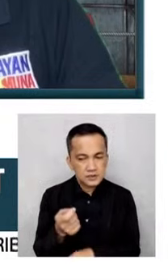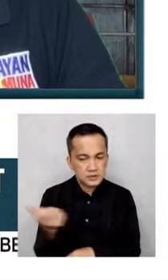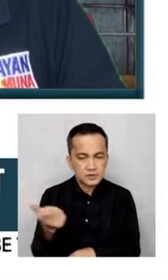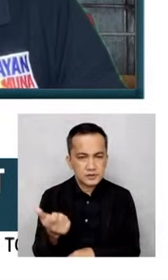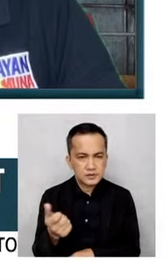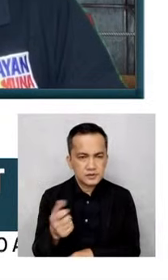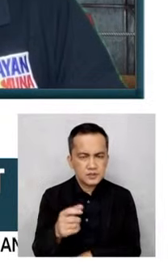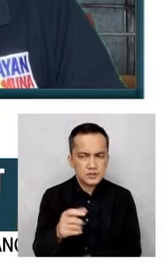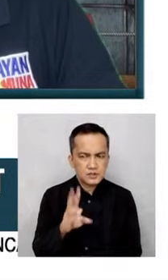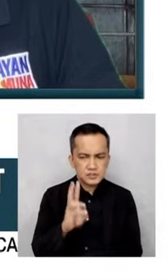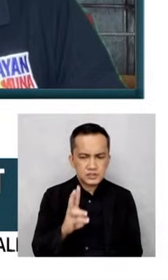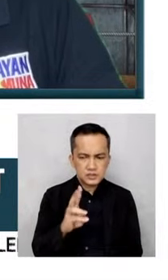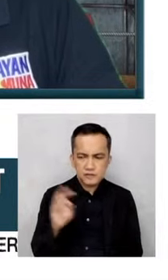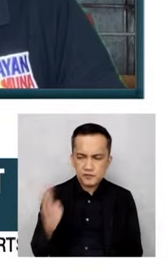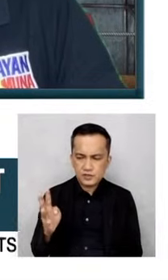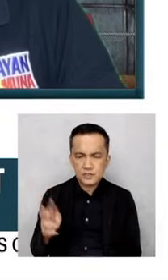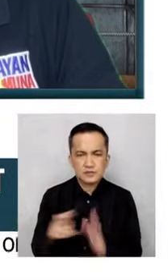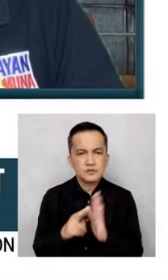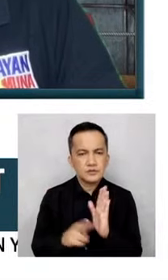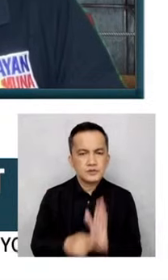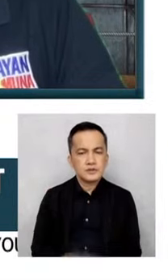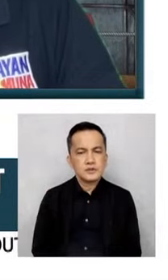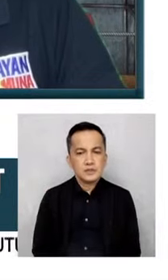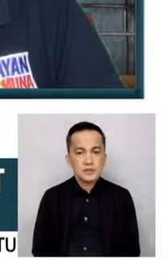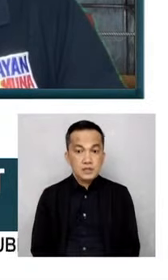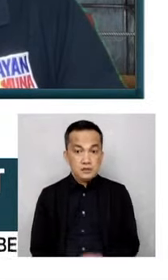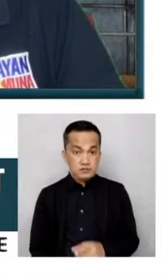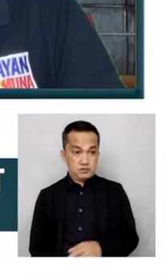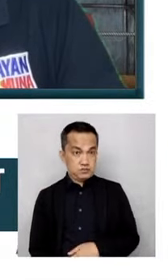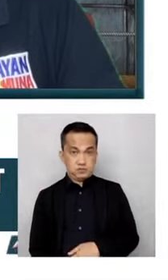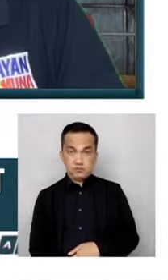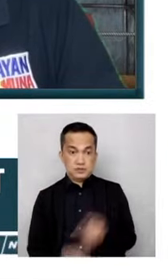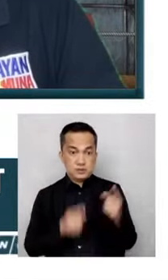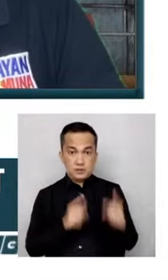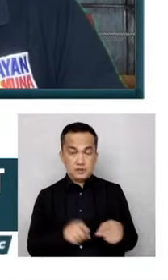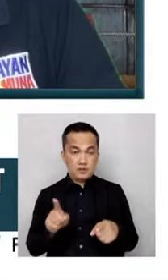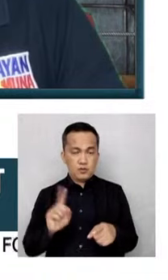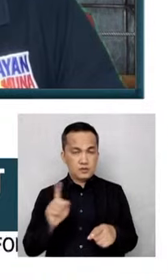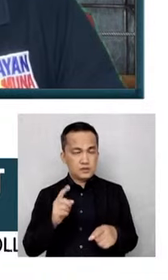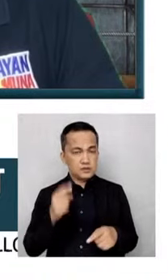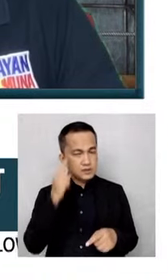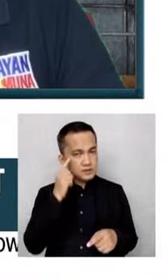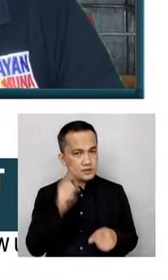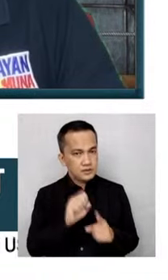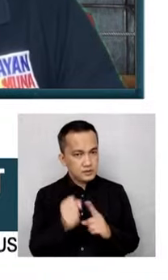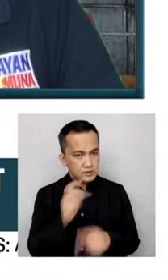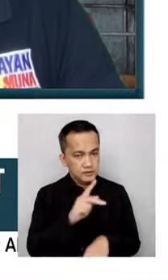60-40 rule. And if that happens, what do you think will be the scenario for the Philippines?